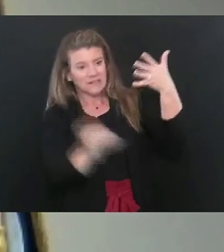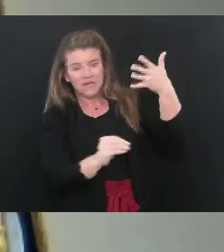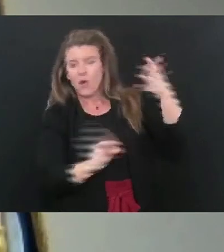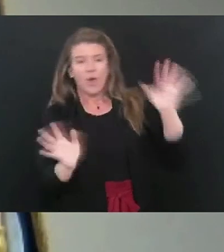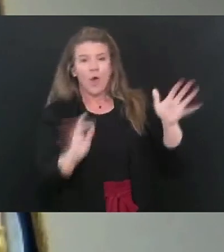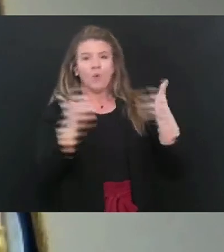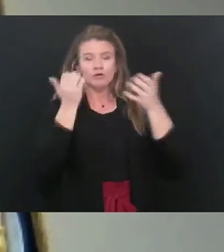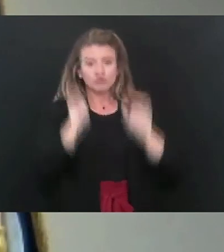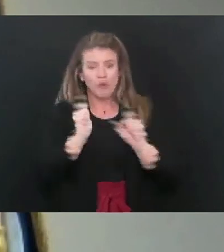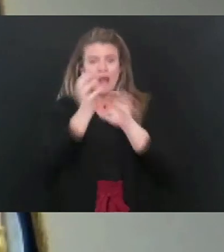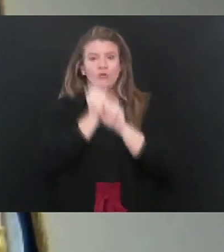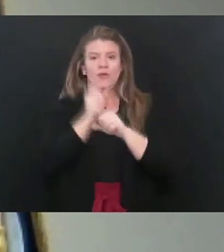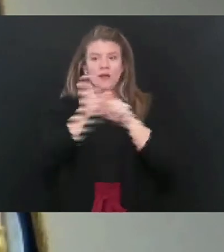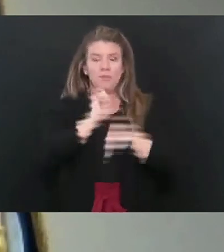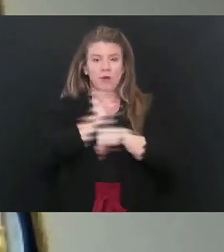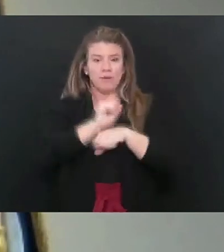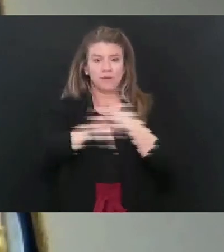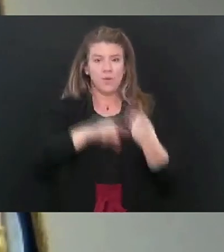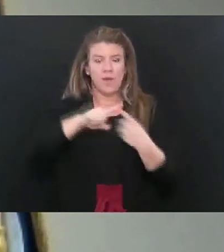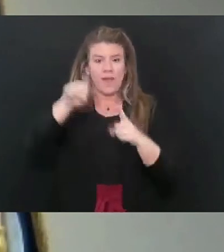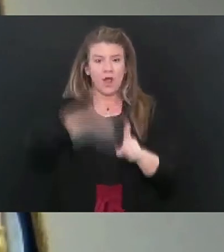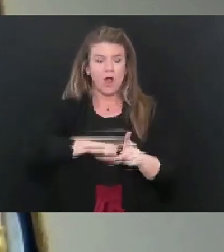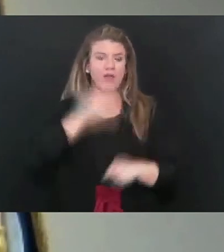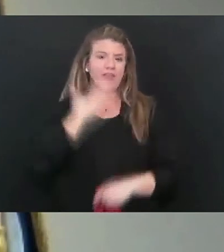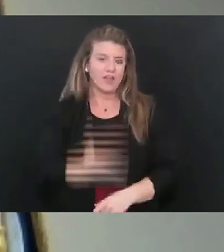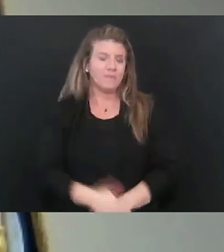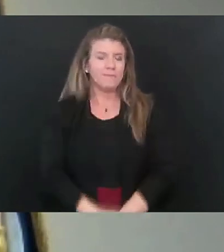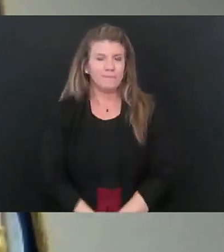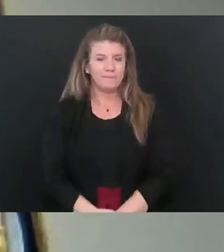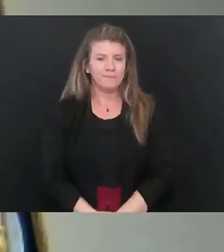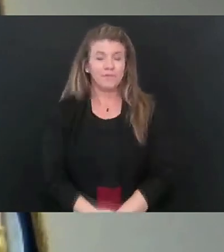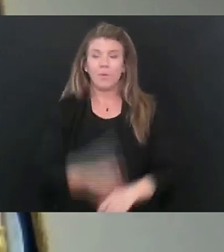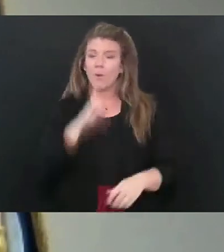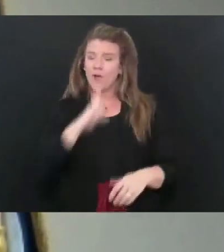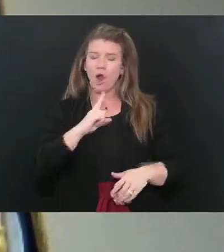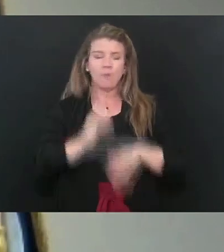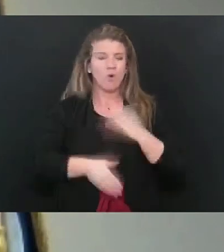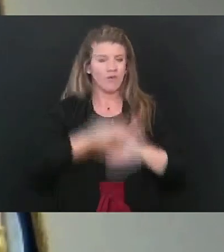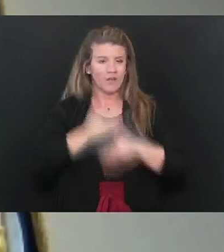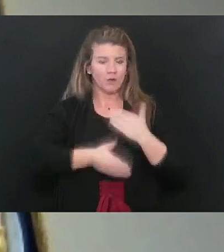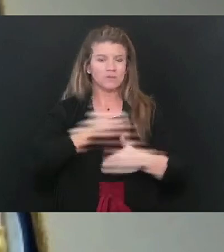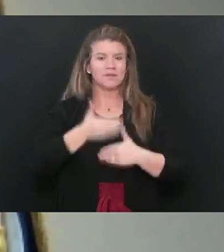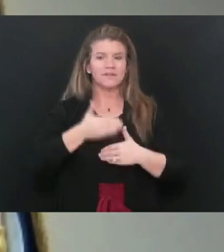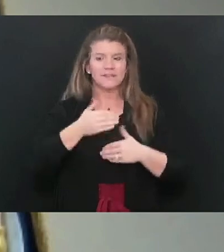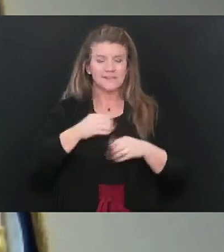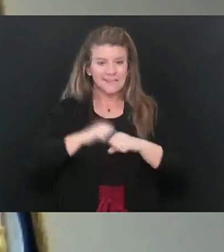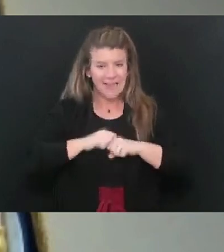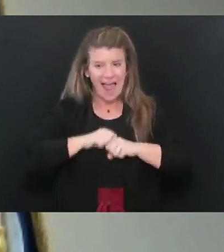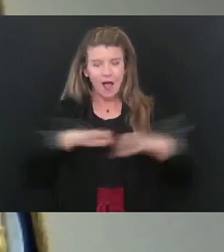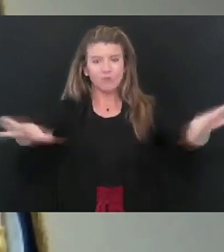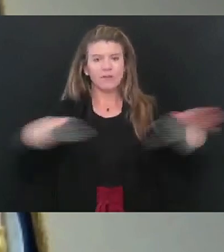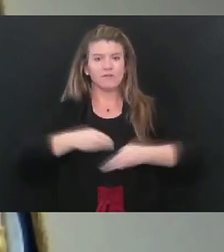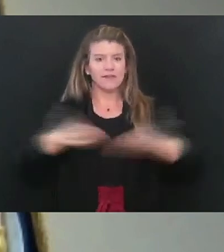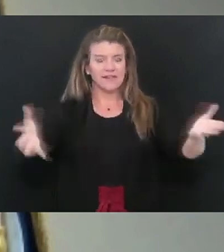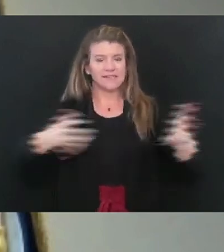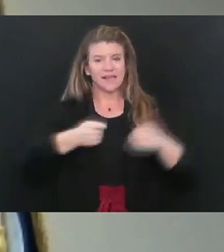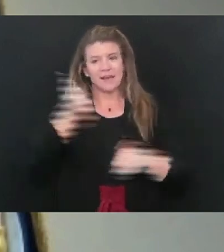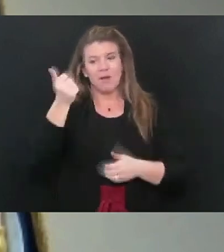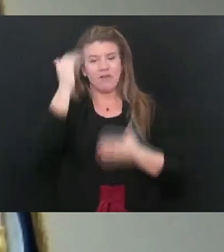appointments for people when they call. So thank you for the question. We are moving those folks out and getting them off the list.